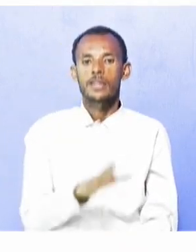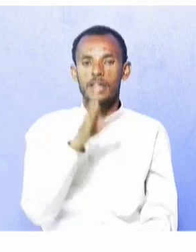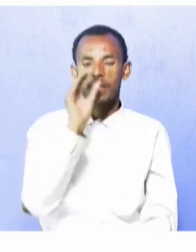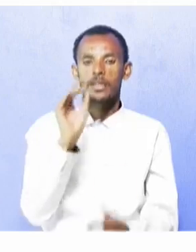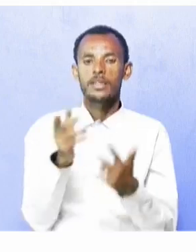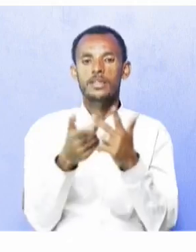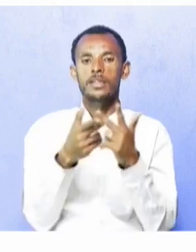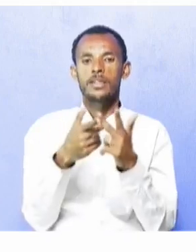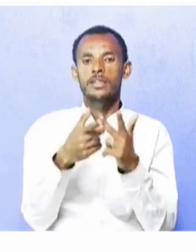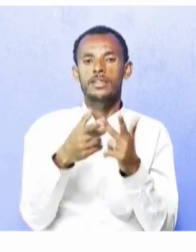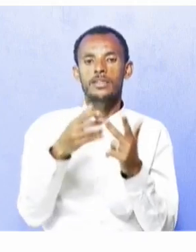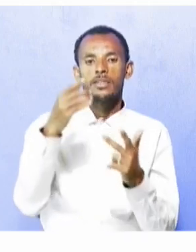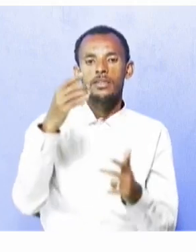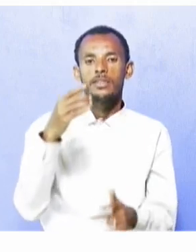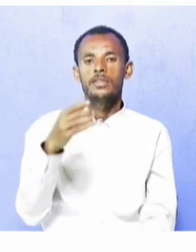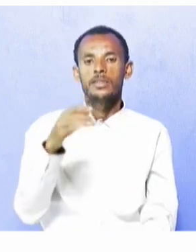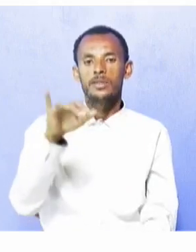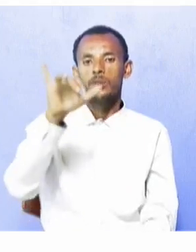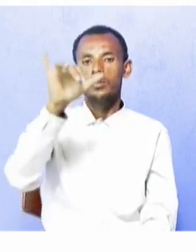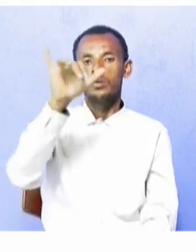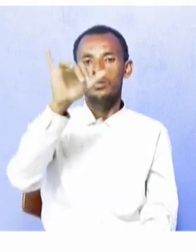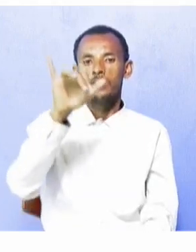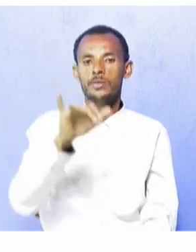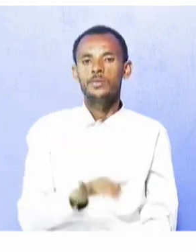This is y.